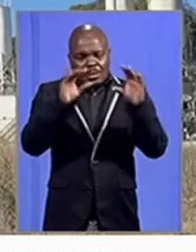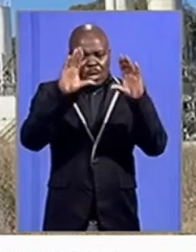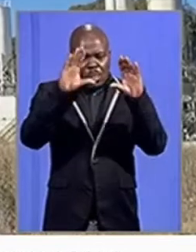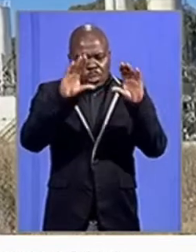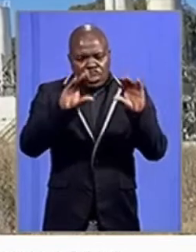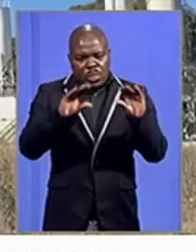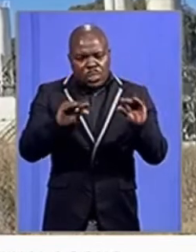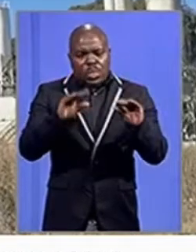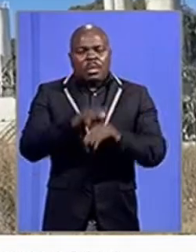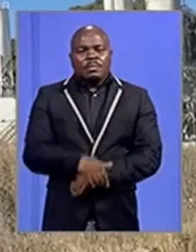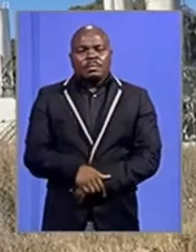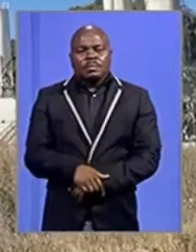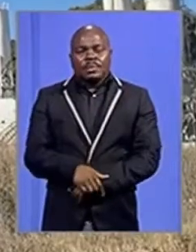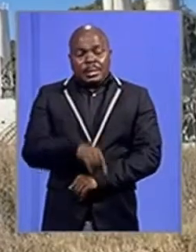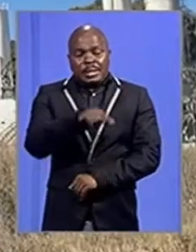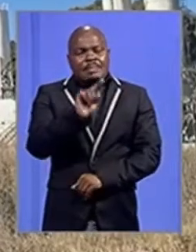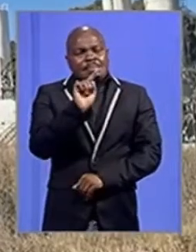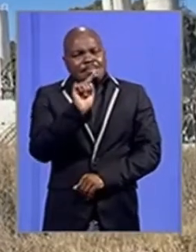environment.